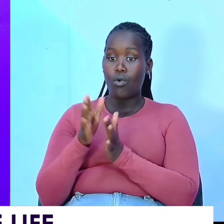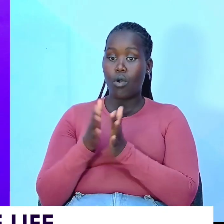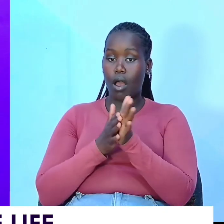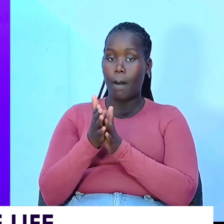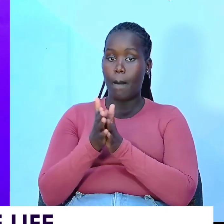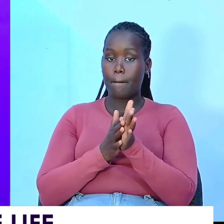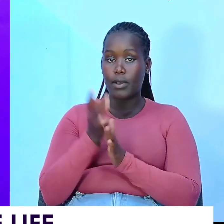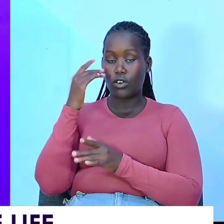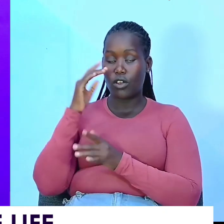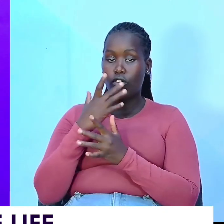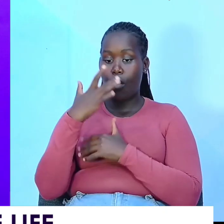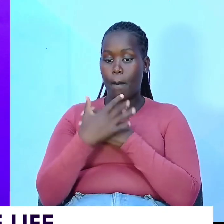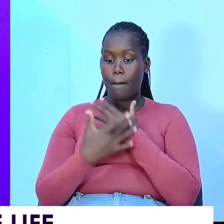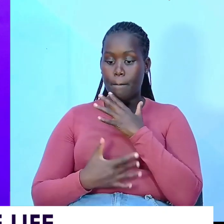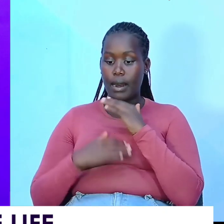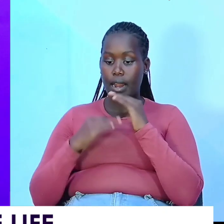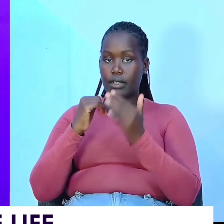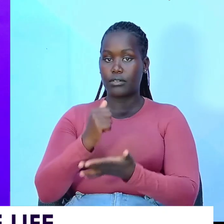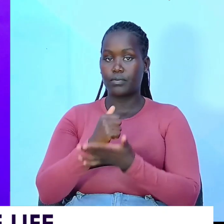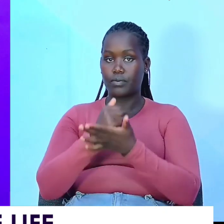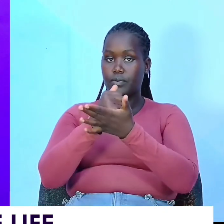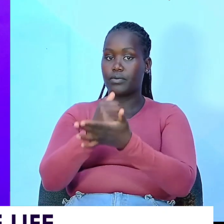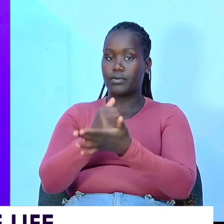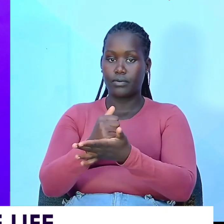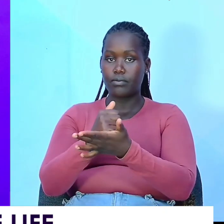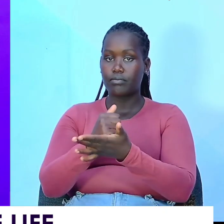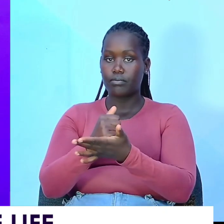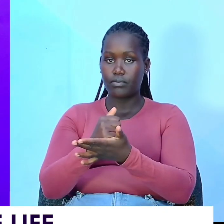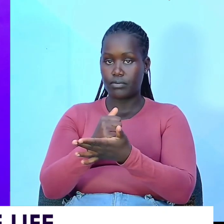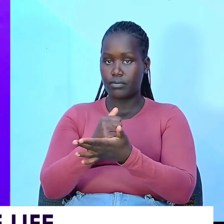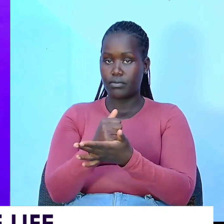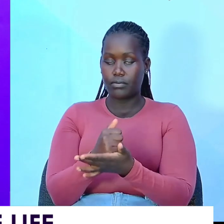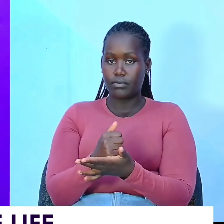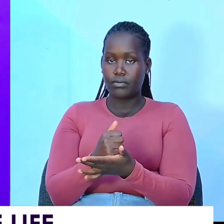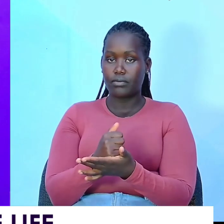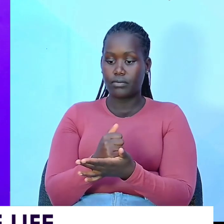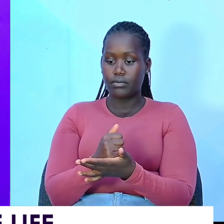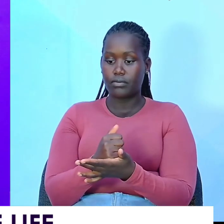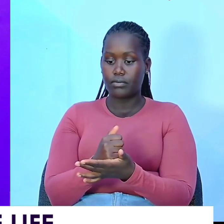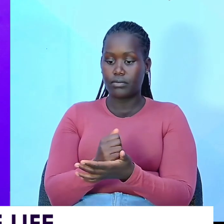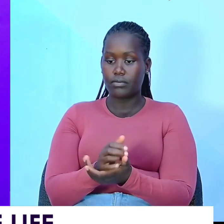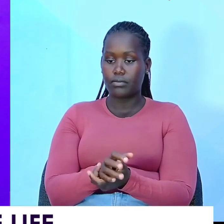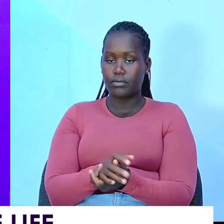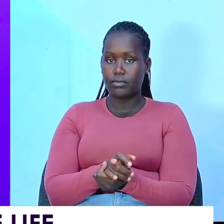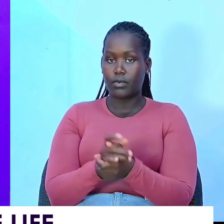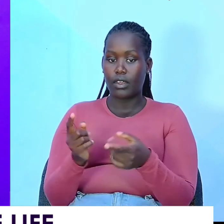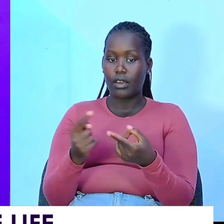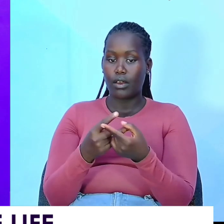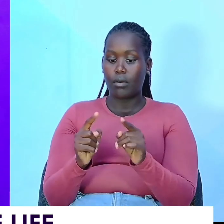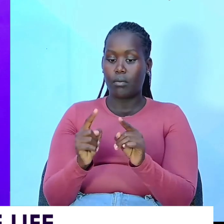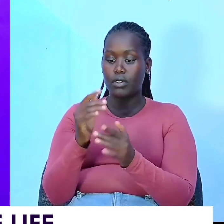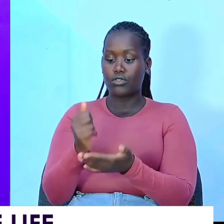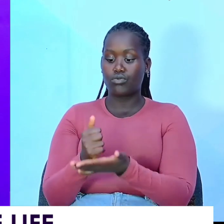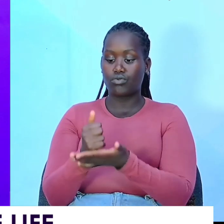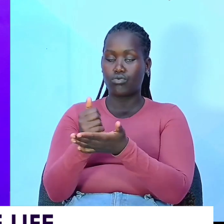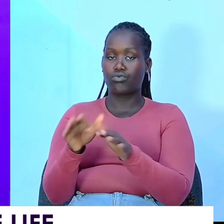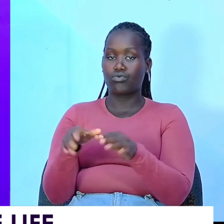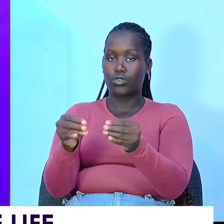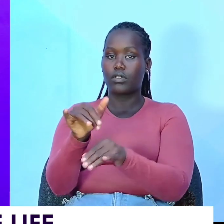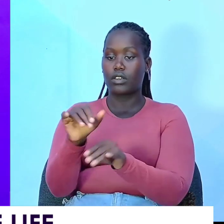blood donation. I don't know where you get so much blood from. Yeah, but you give that to the society.